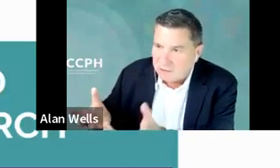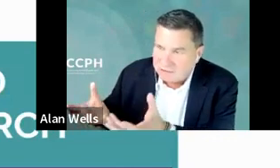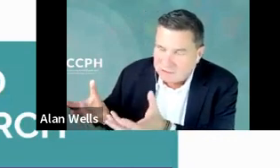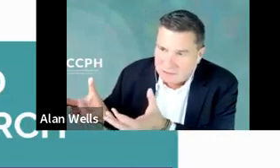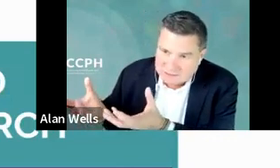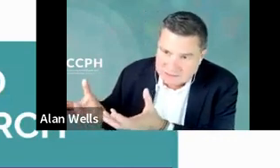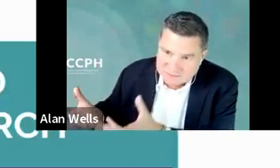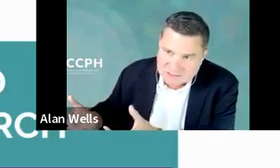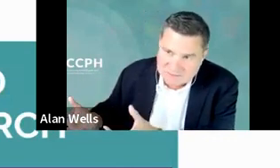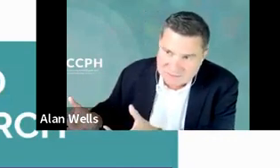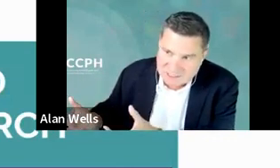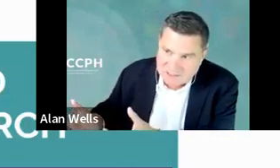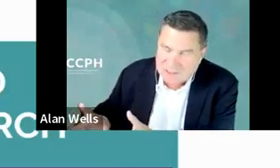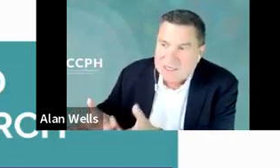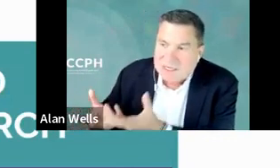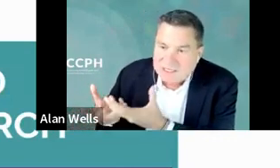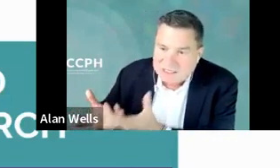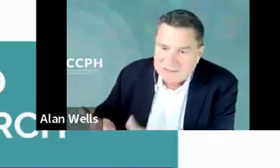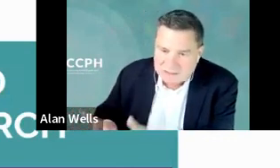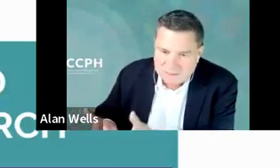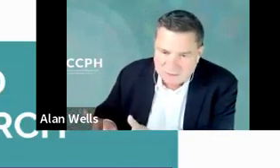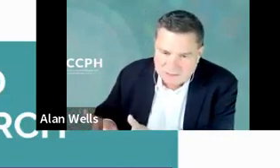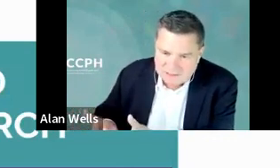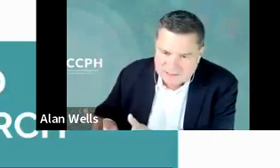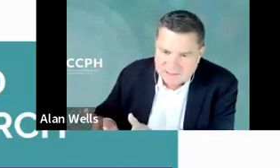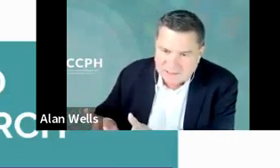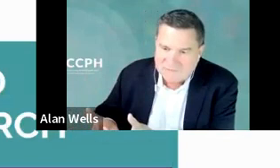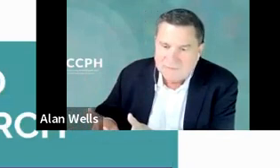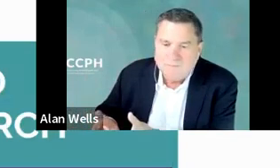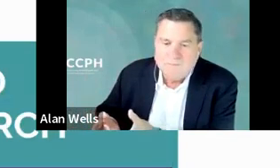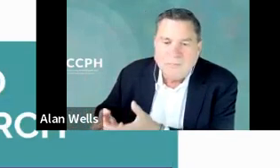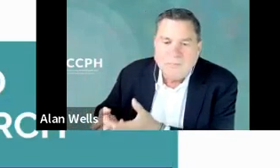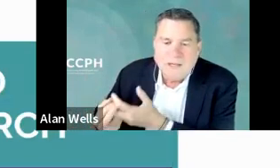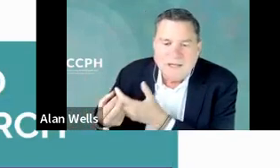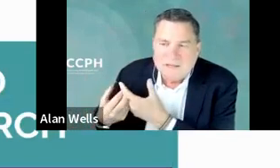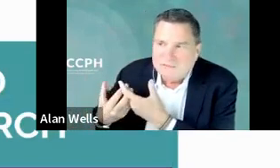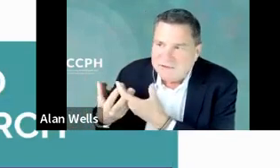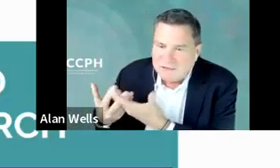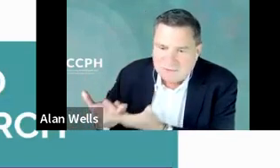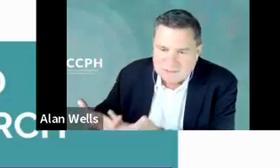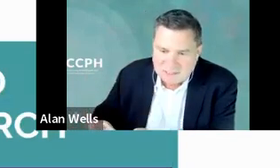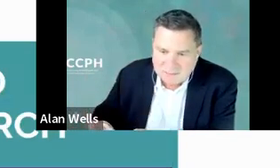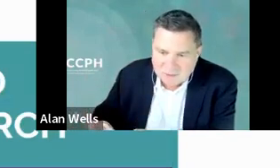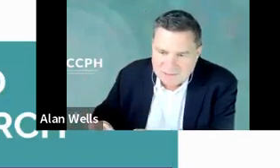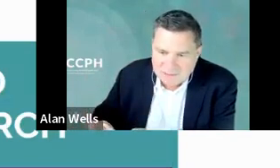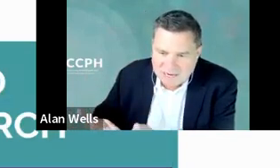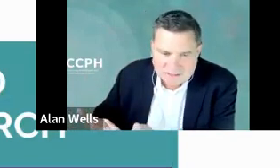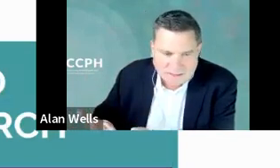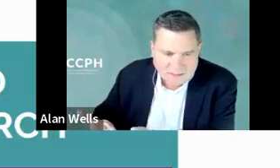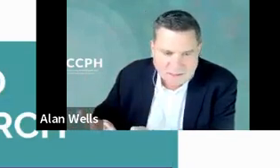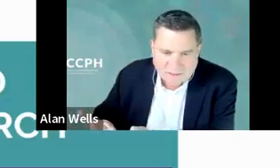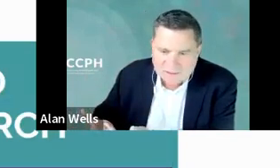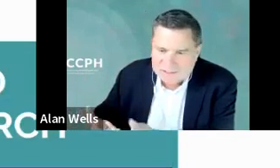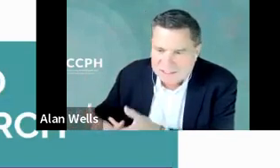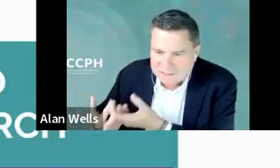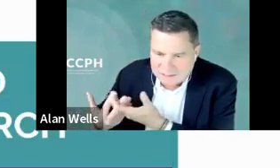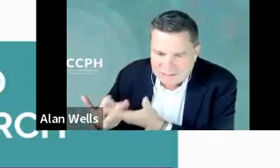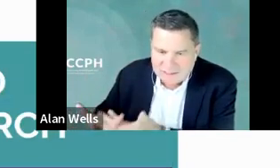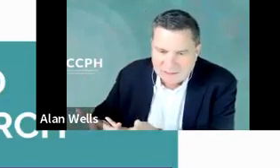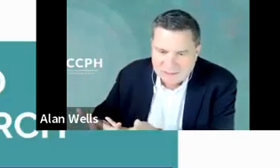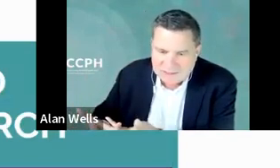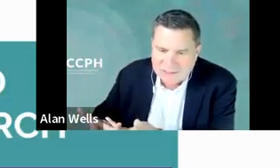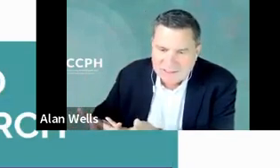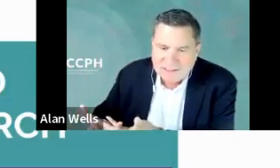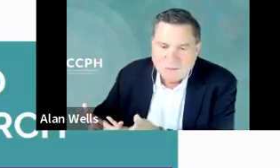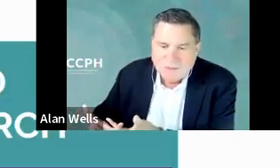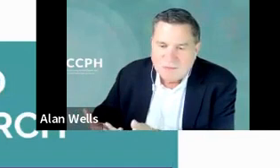changes, attempts to be made in the community itself. And the values lay both in academic knowledge and